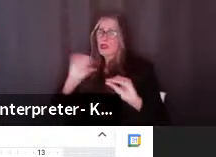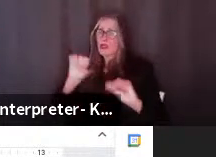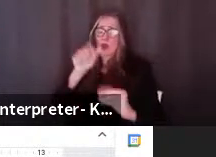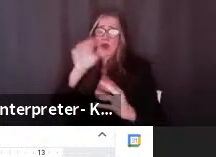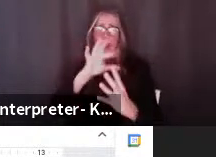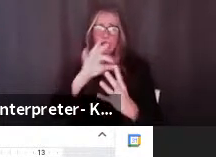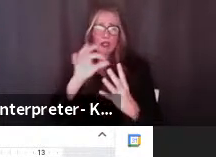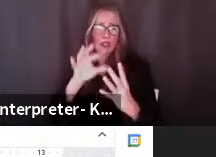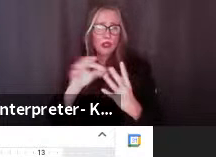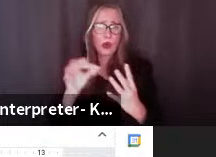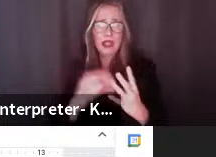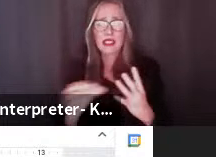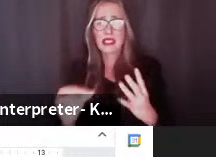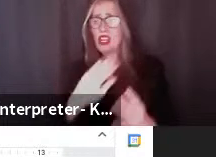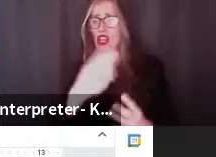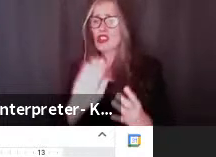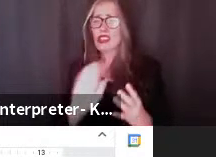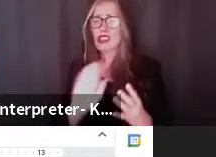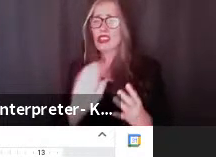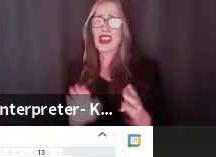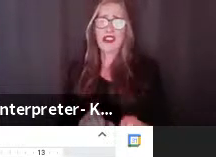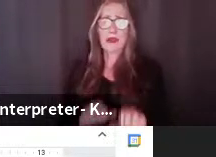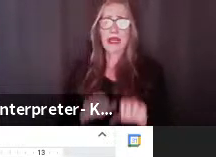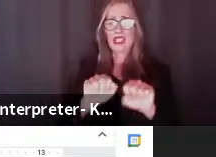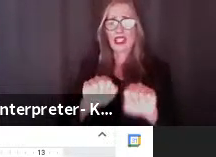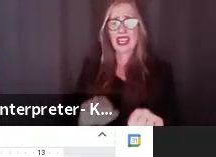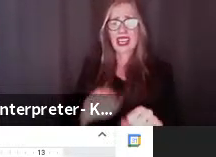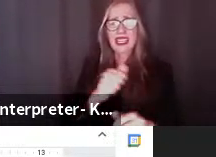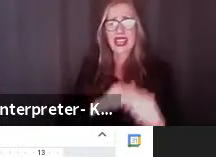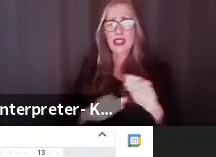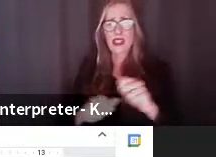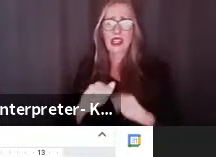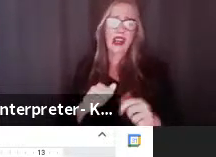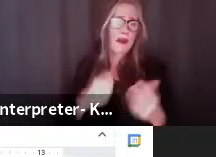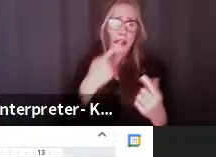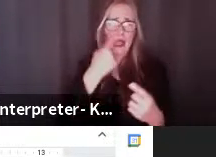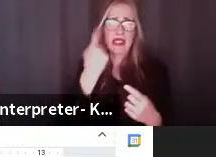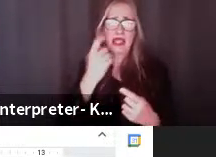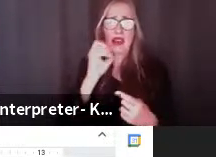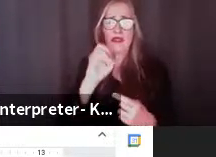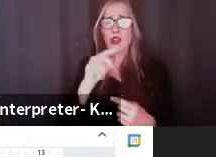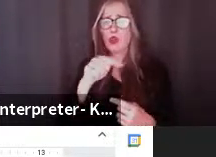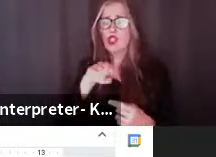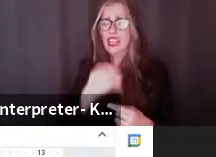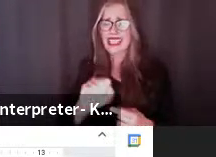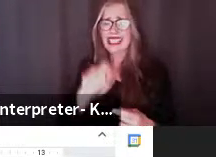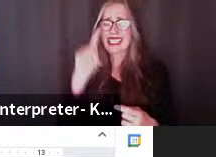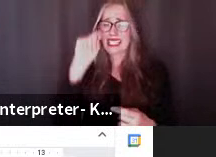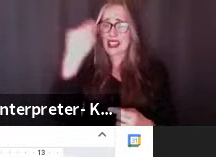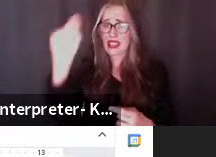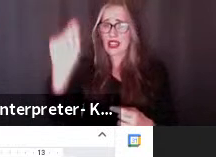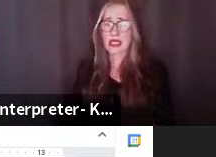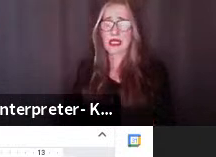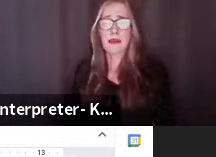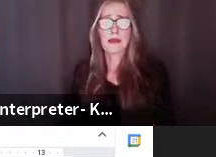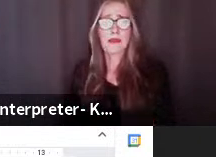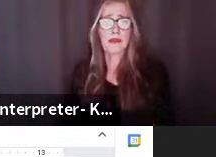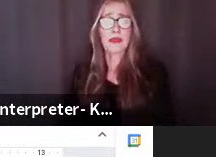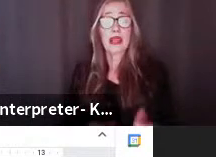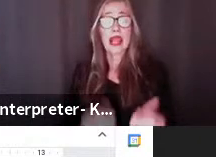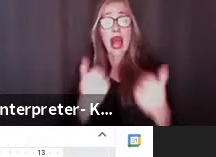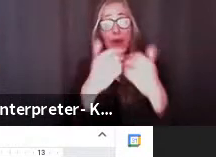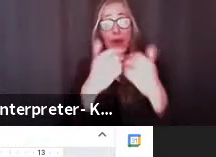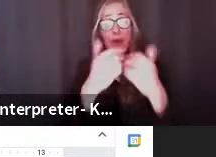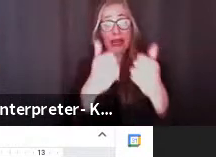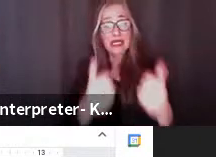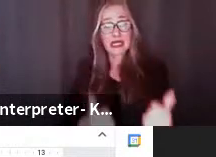eugenesis theories uh regarding fitness or unfitness i'm gonna break this into a few sections first i'm gonna give